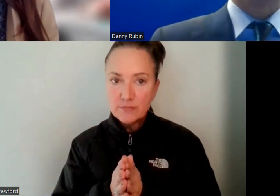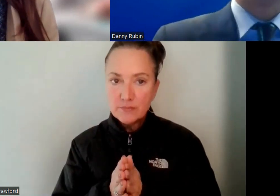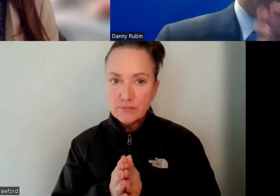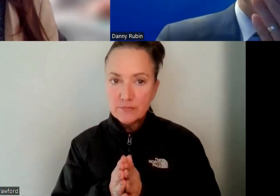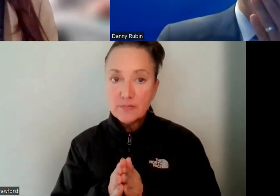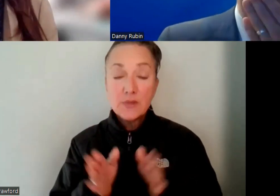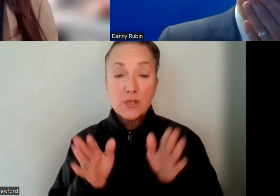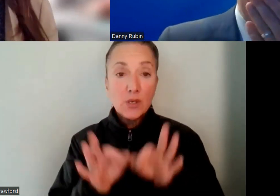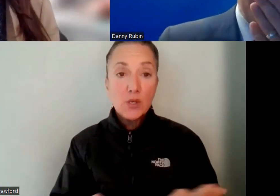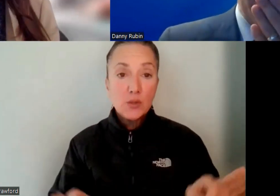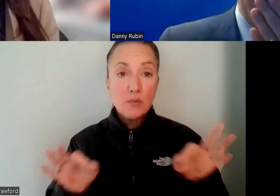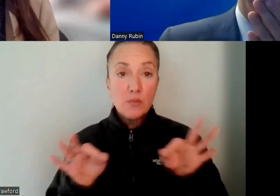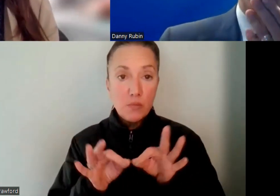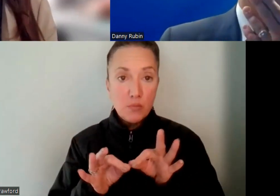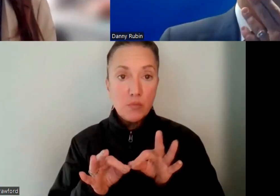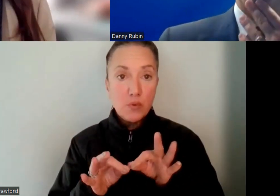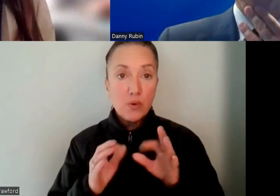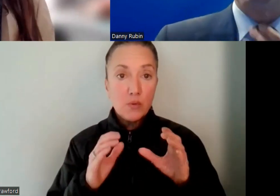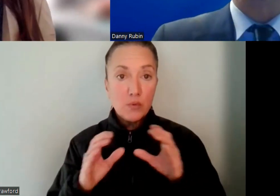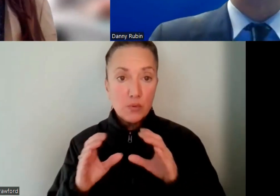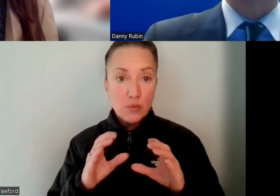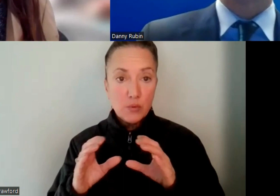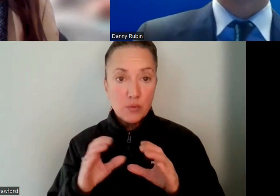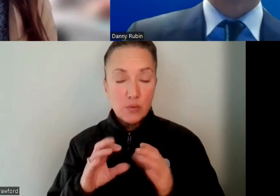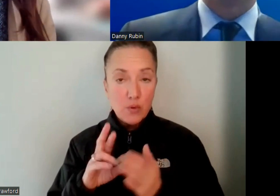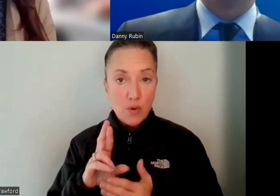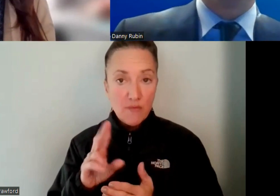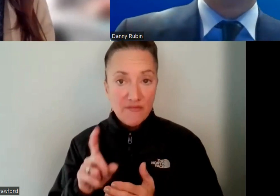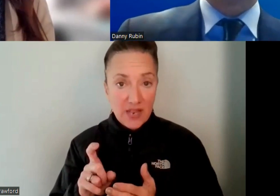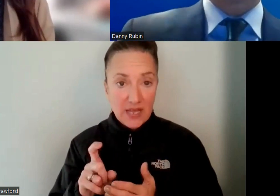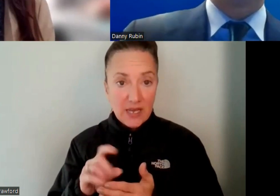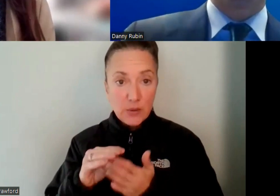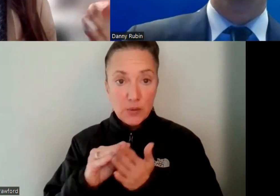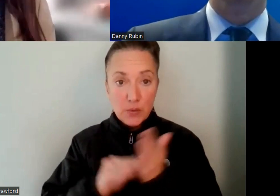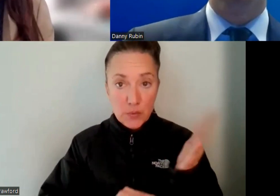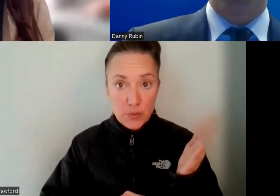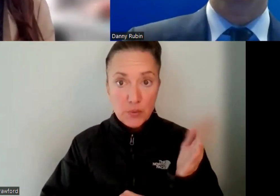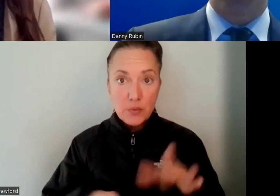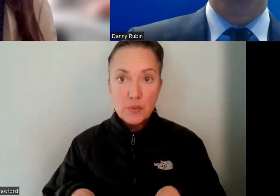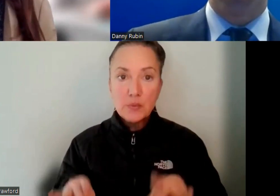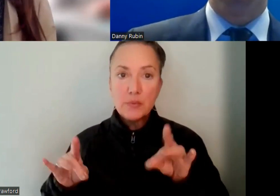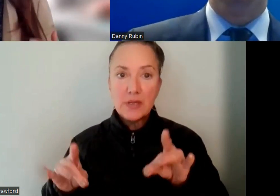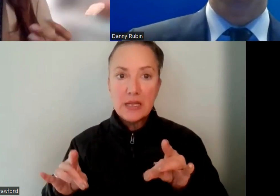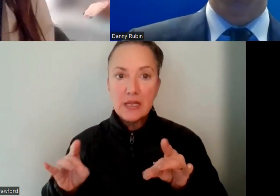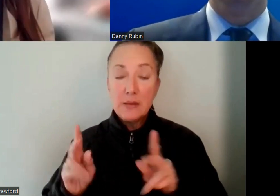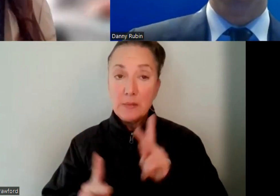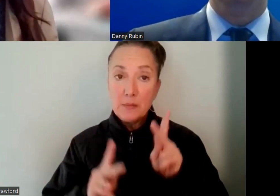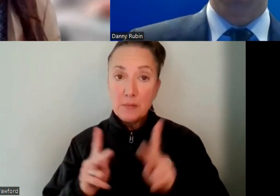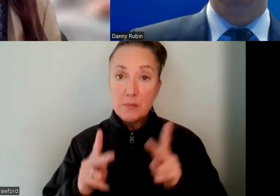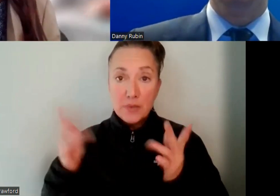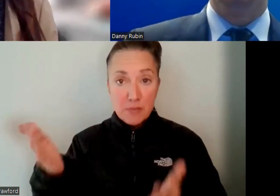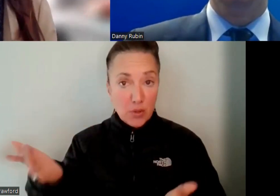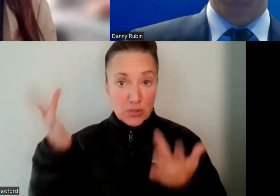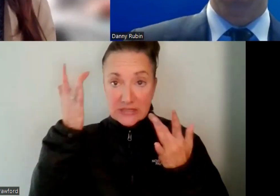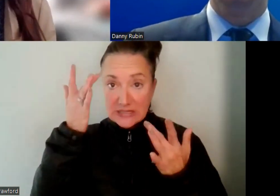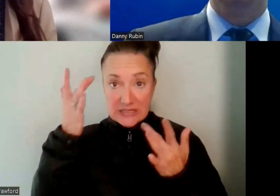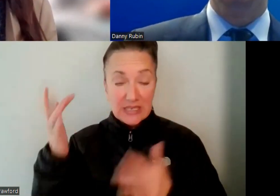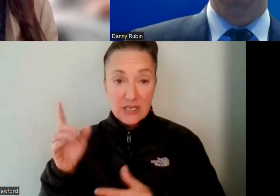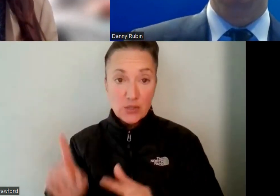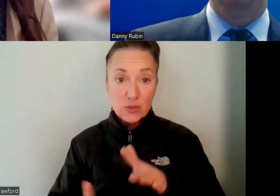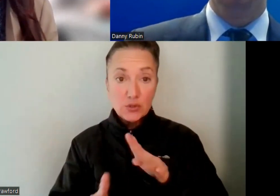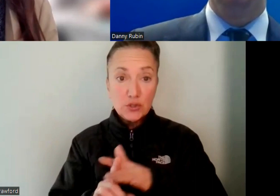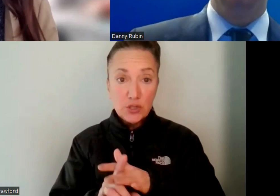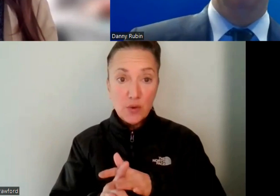we are accurately filling up prescriptions for these patients. Yeah, so they are sick people coming to you to get